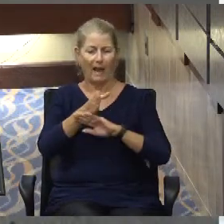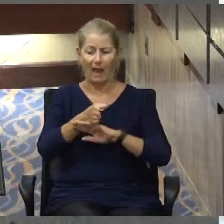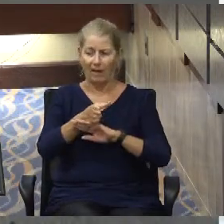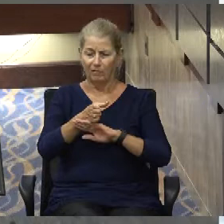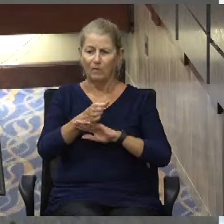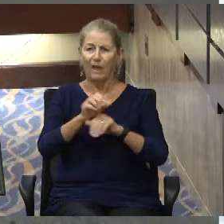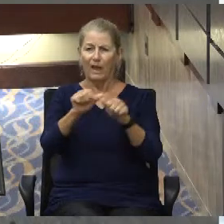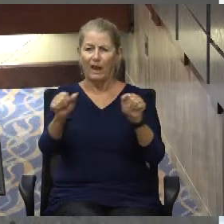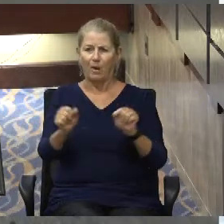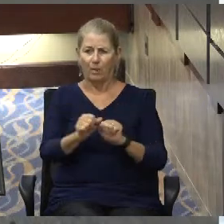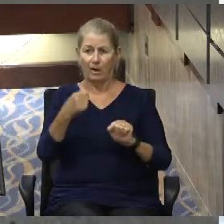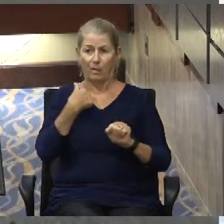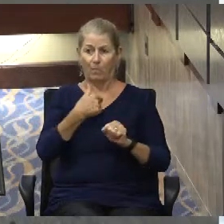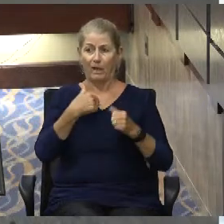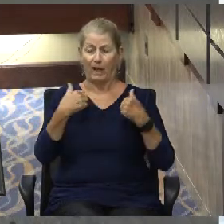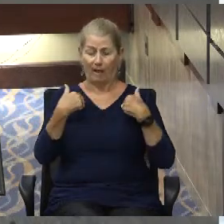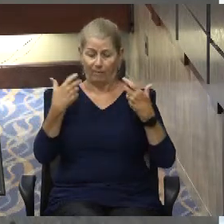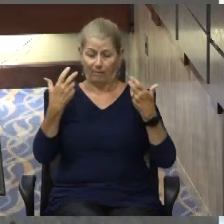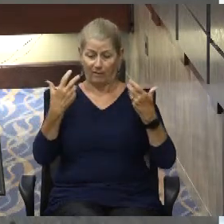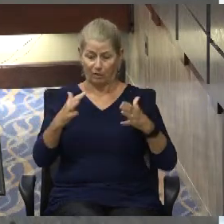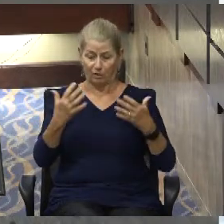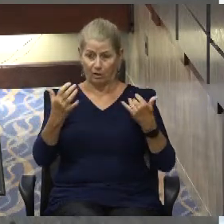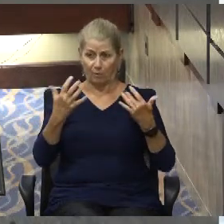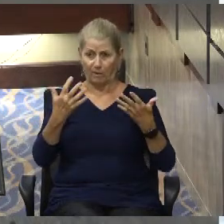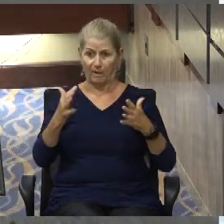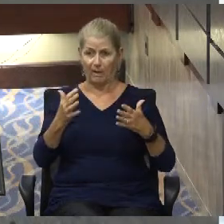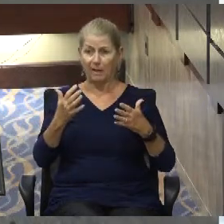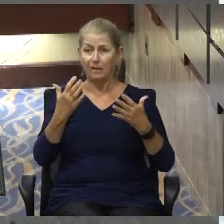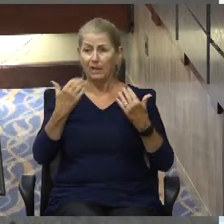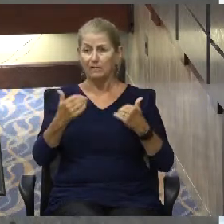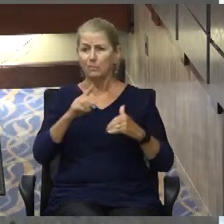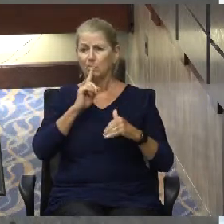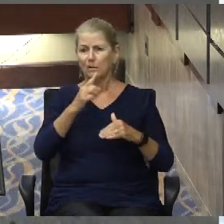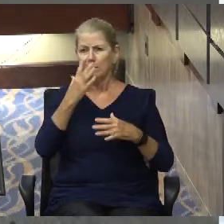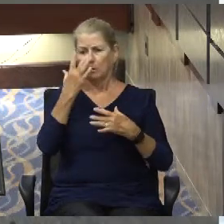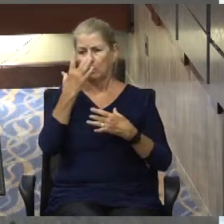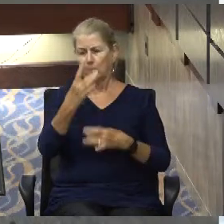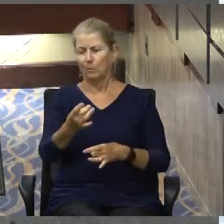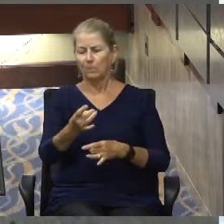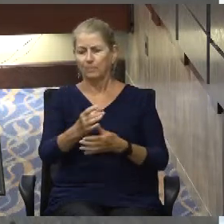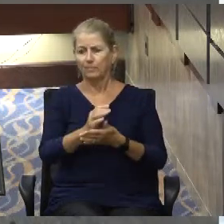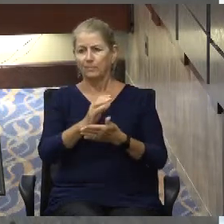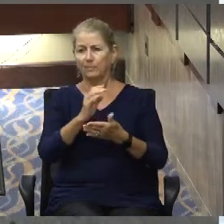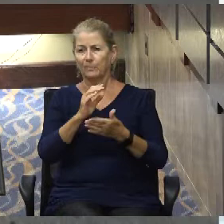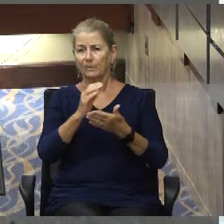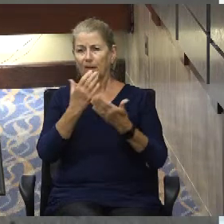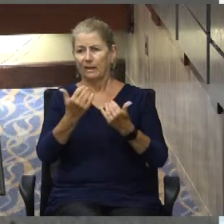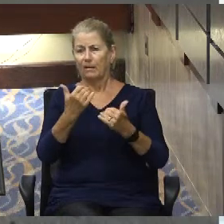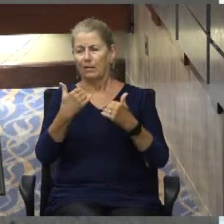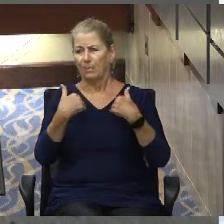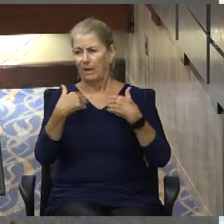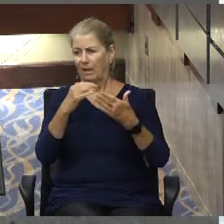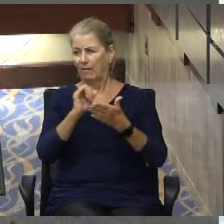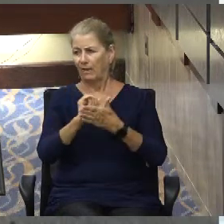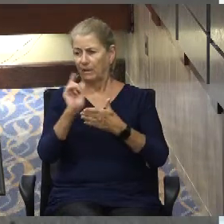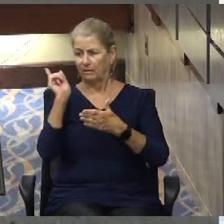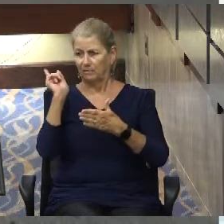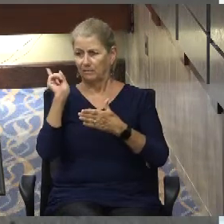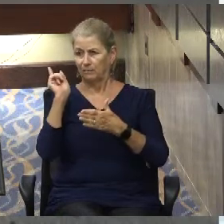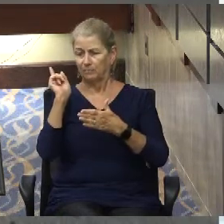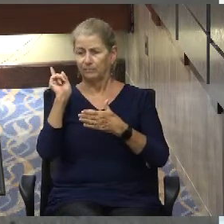already. It's really striking now that we have those utility poles out of the way and you have a nice line of sight along the street.